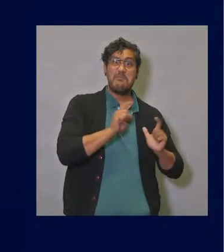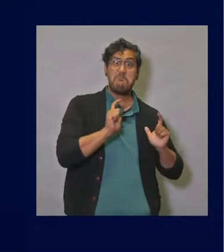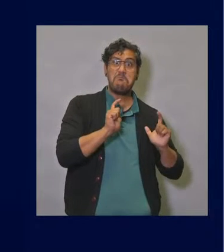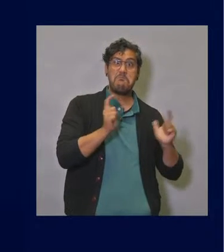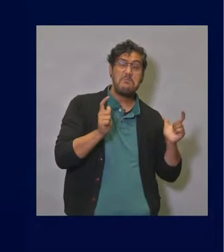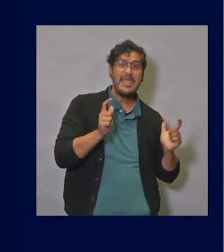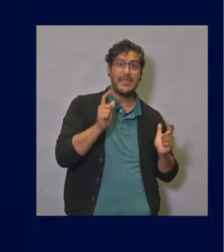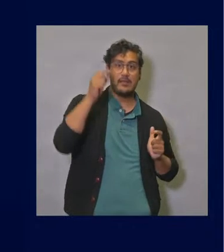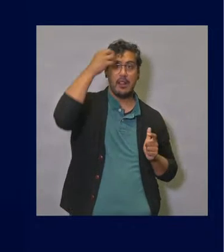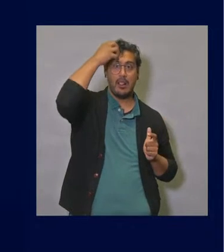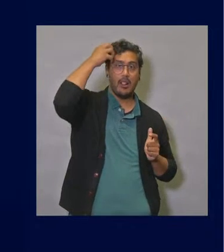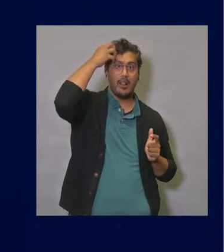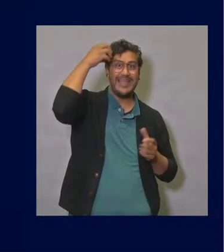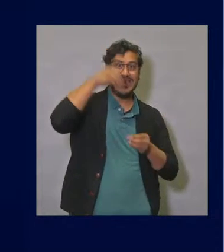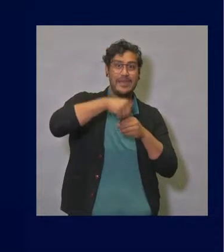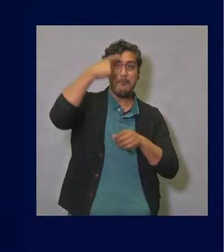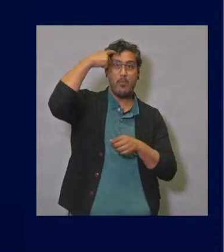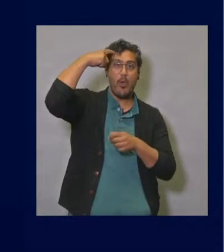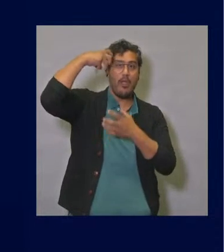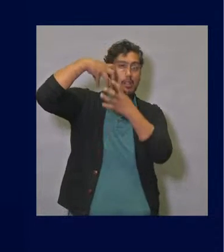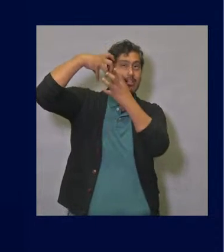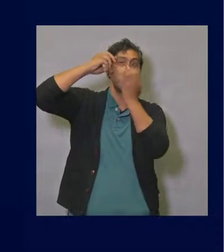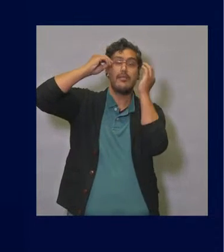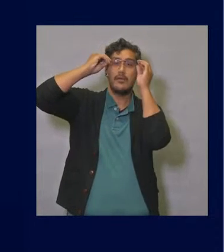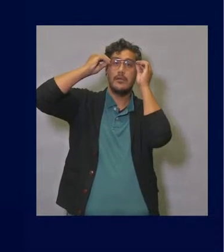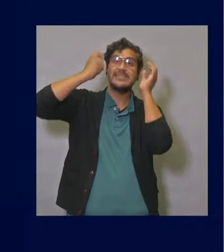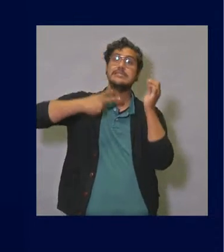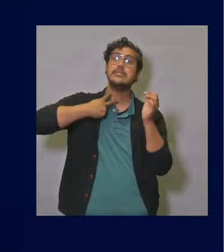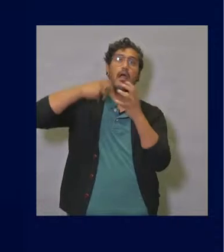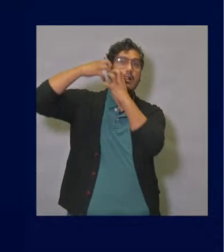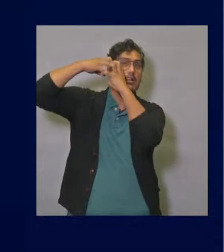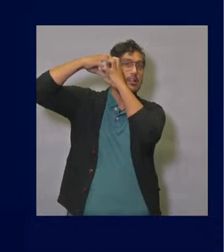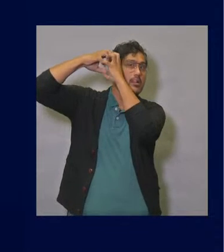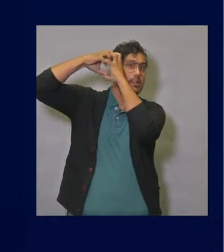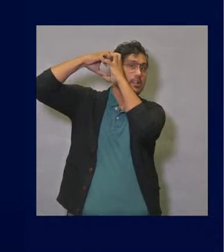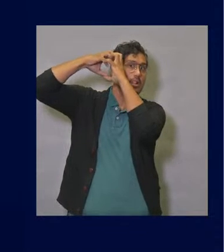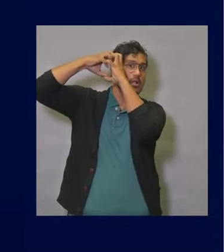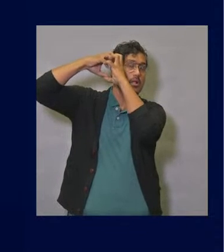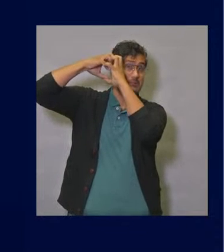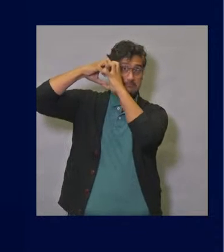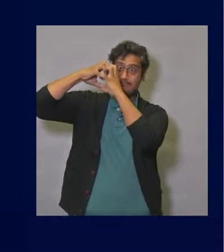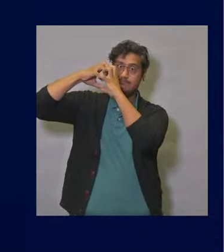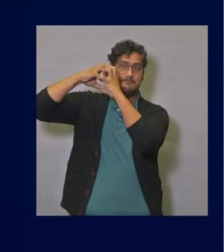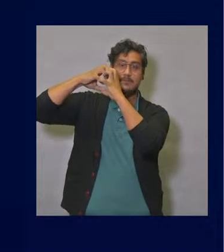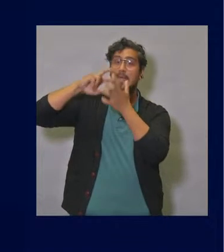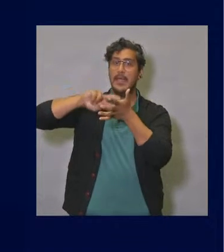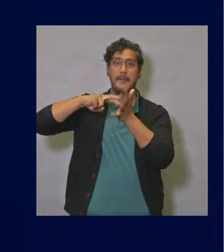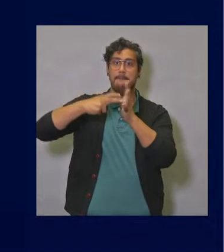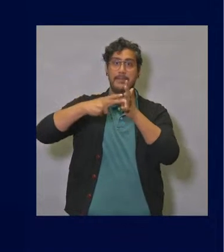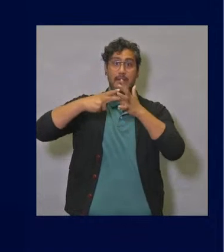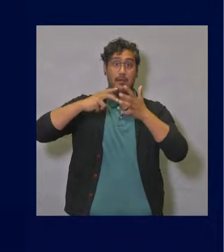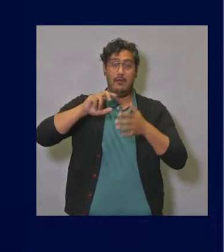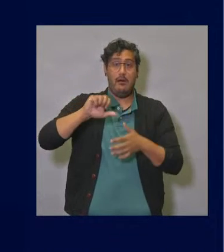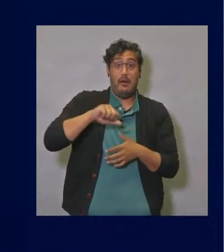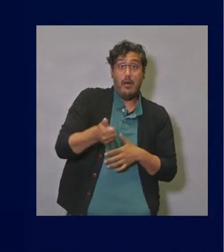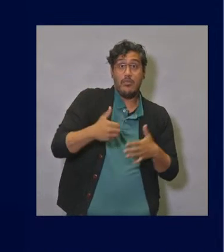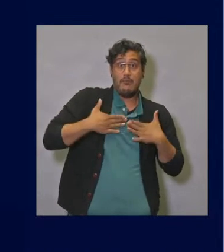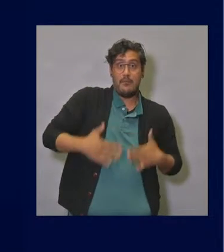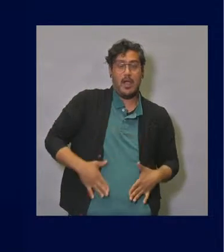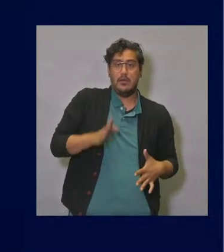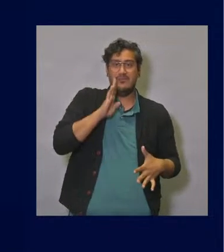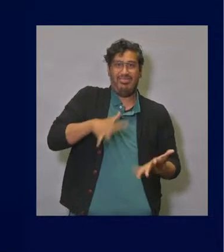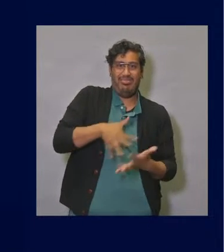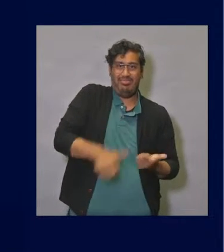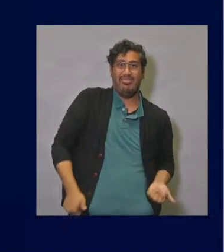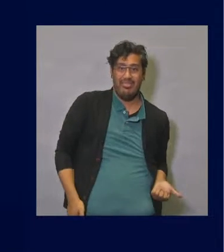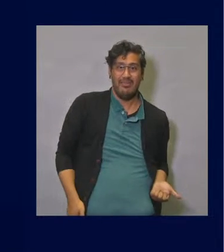in the brain, and they were accompanied by a decrease in the blood's ability to clot elsewhere in the body. The